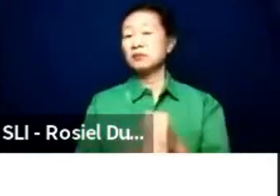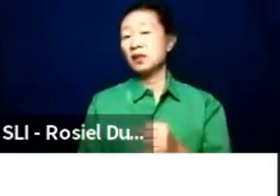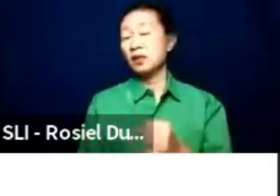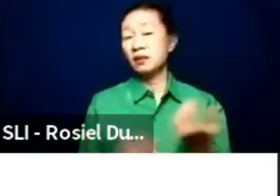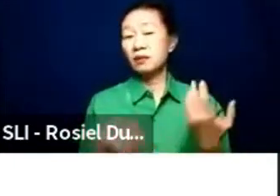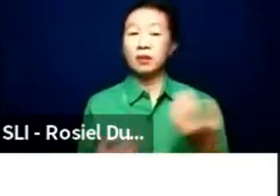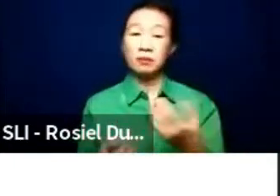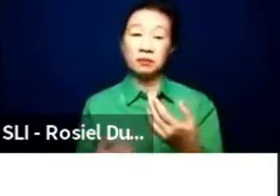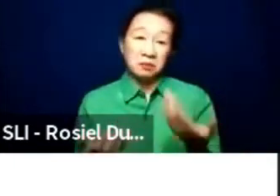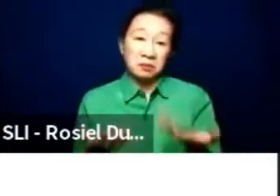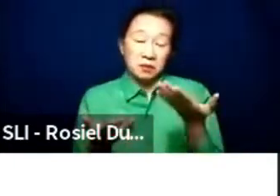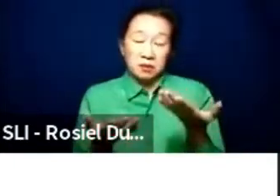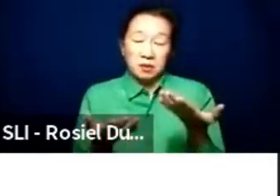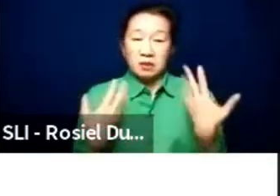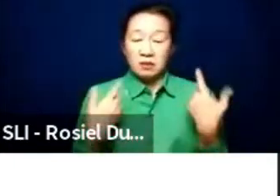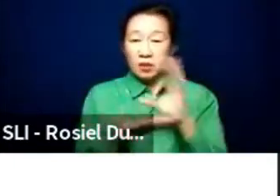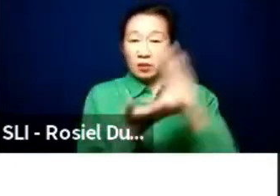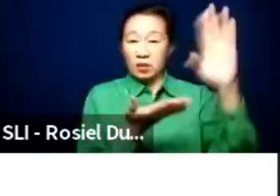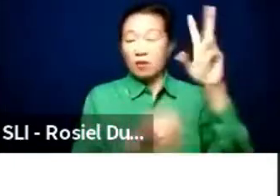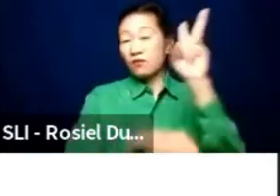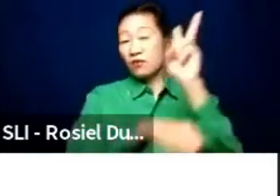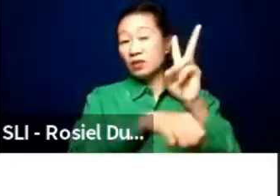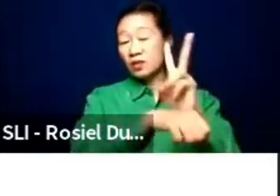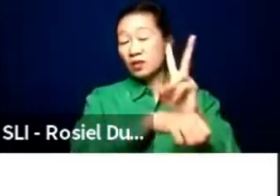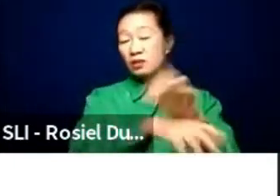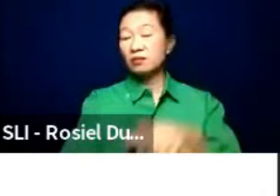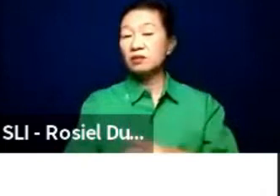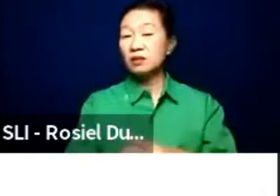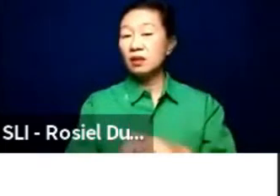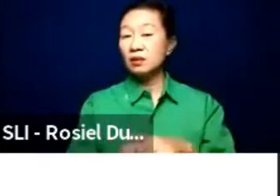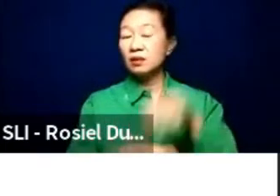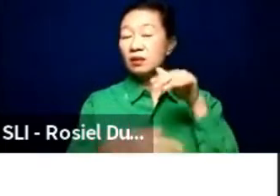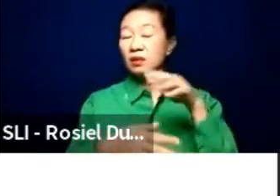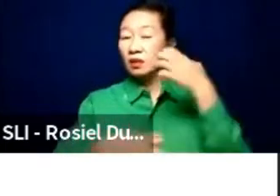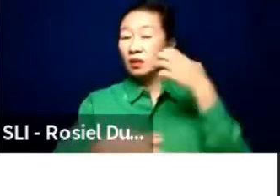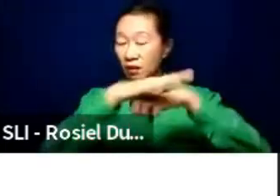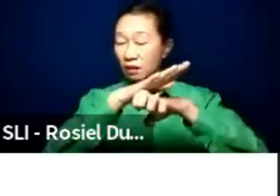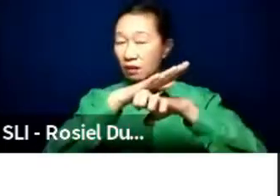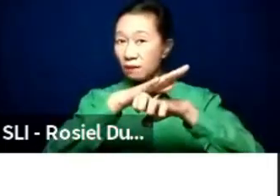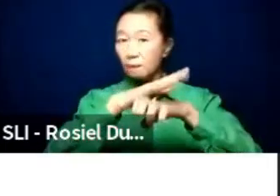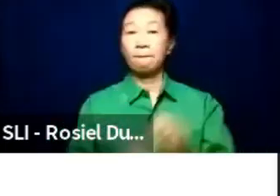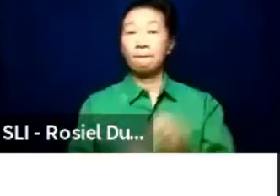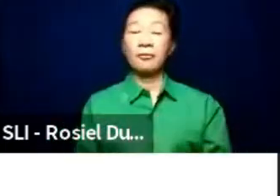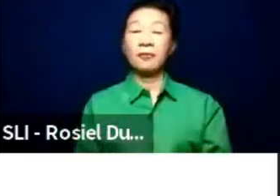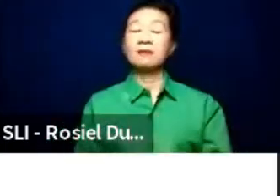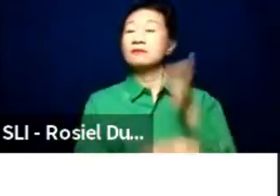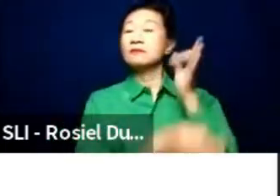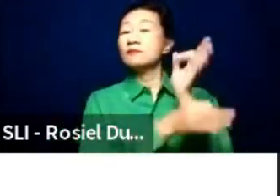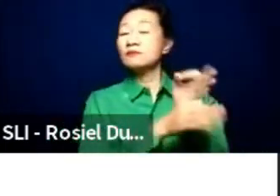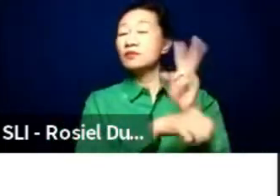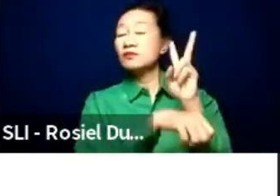college degree or a vocational degree and really enter a formal